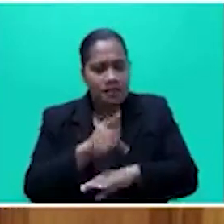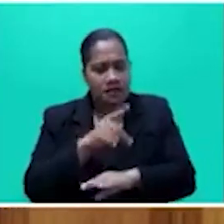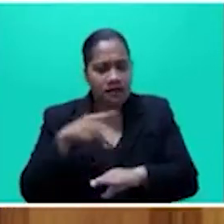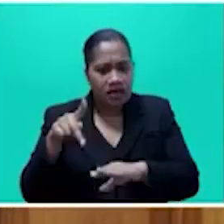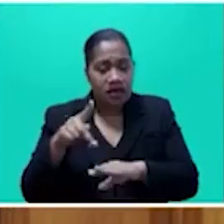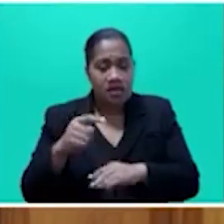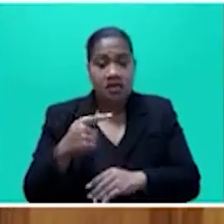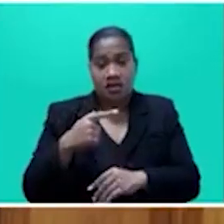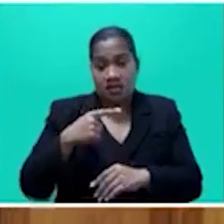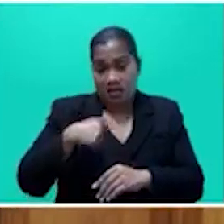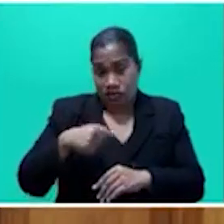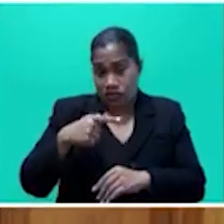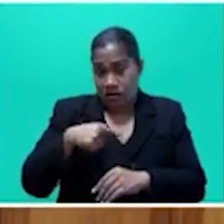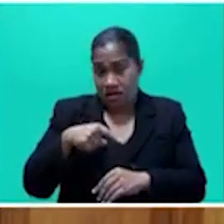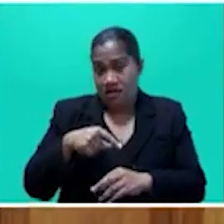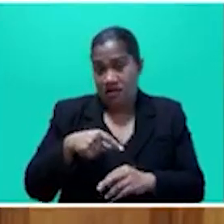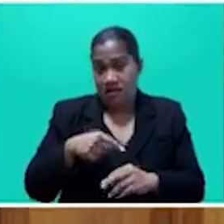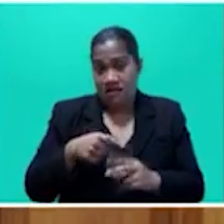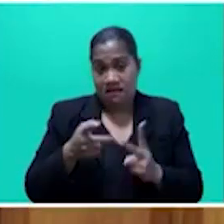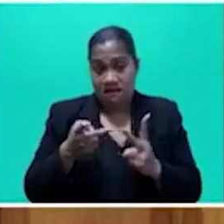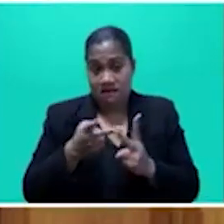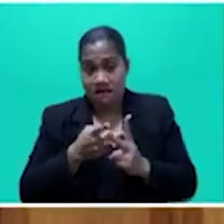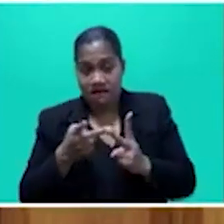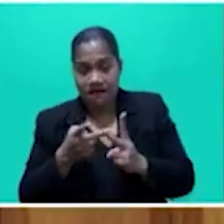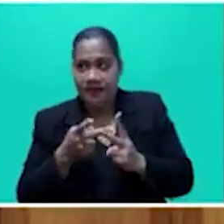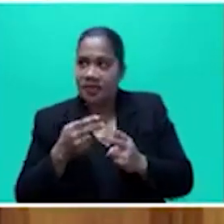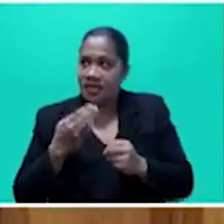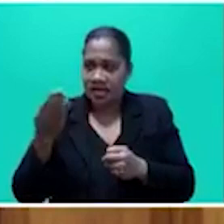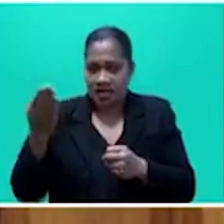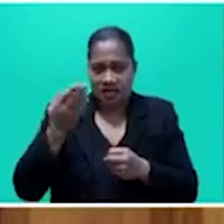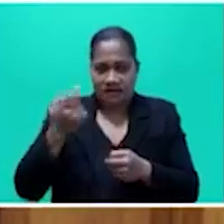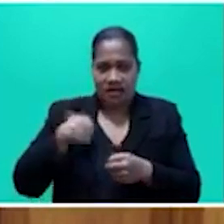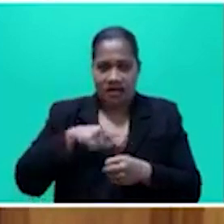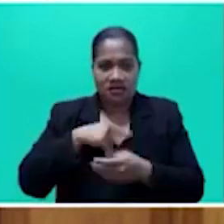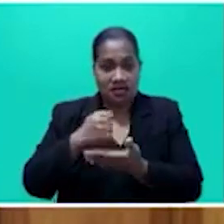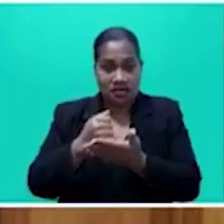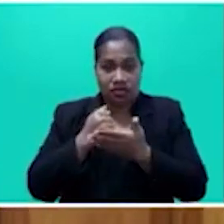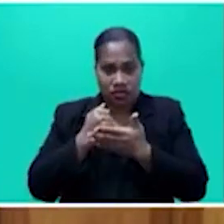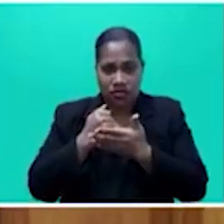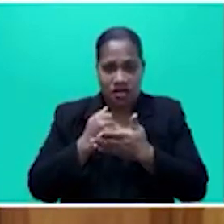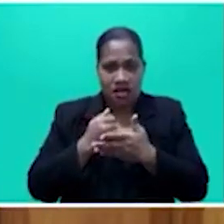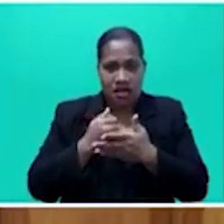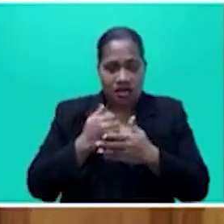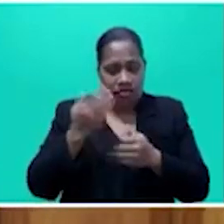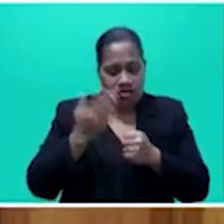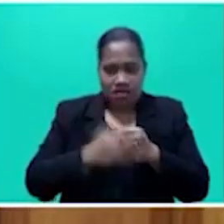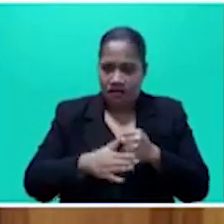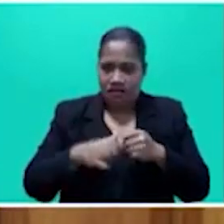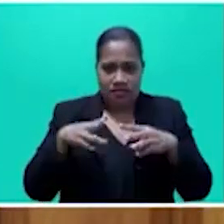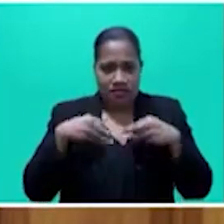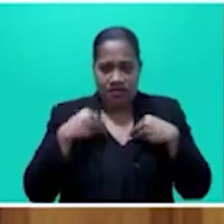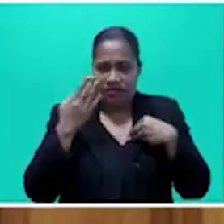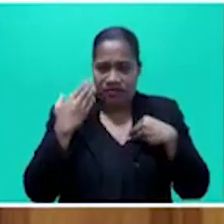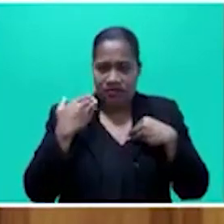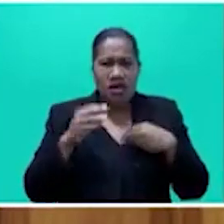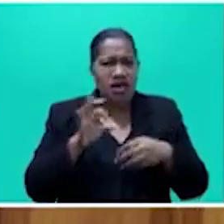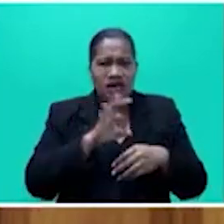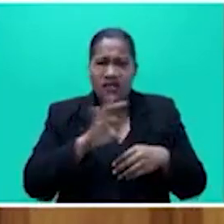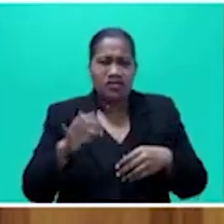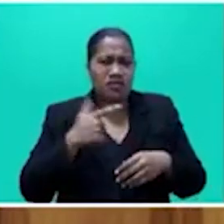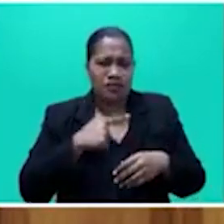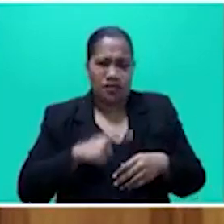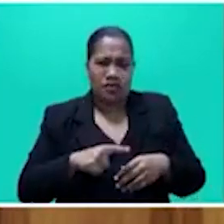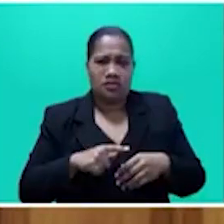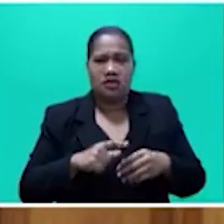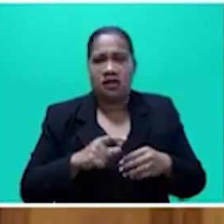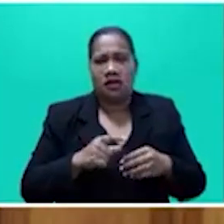are giving us the kind of support we never used to before. So it is not because Fiji First are managing the